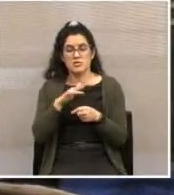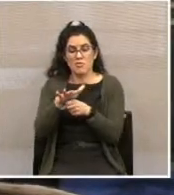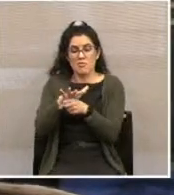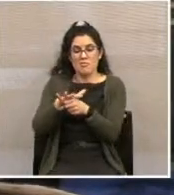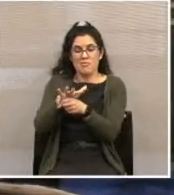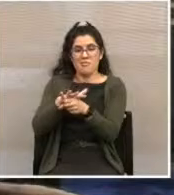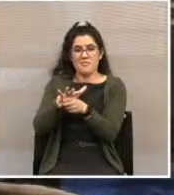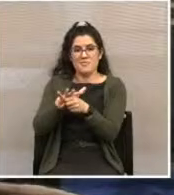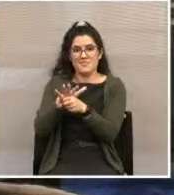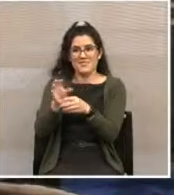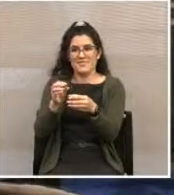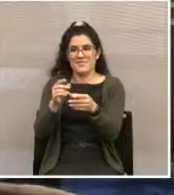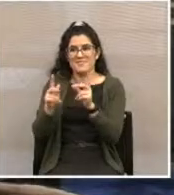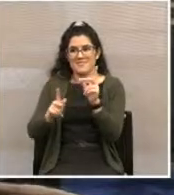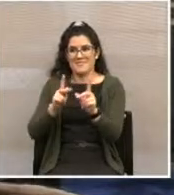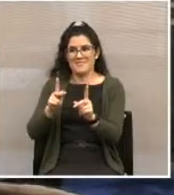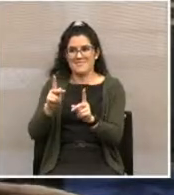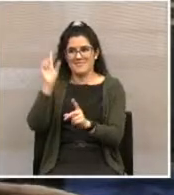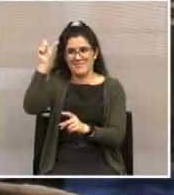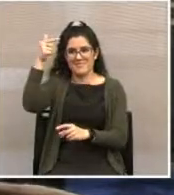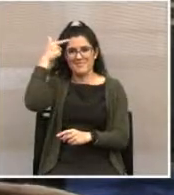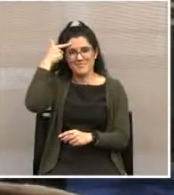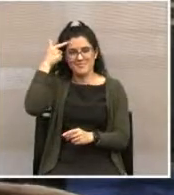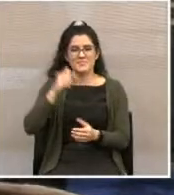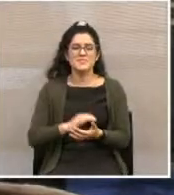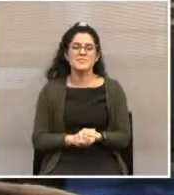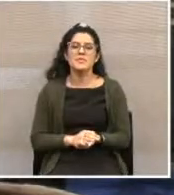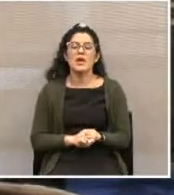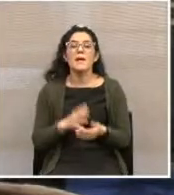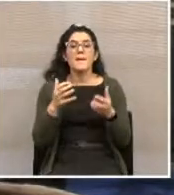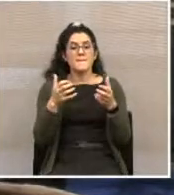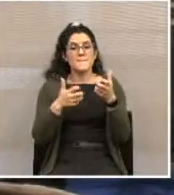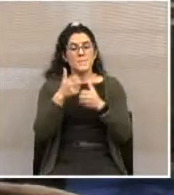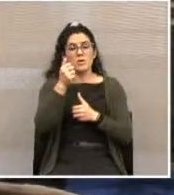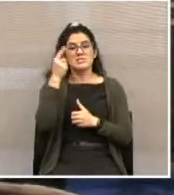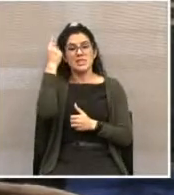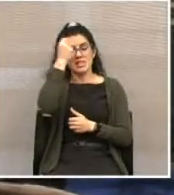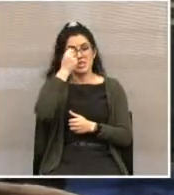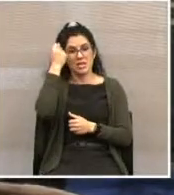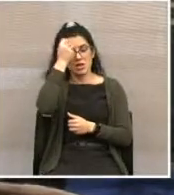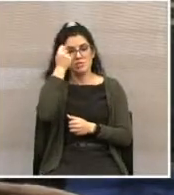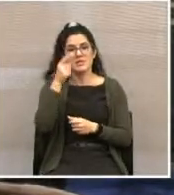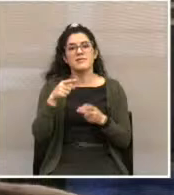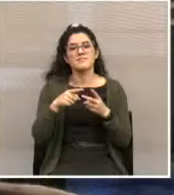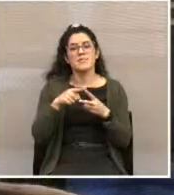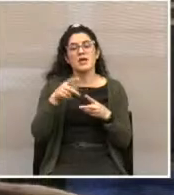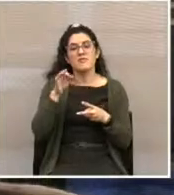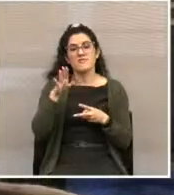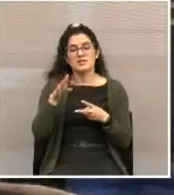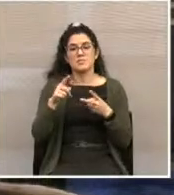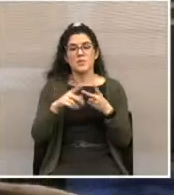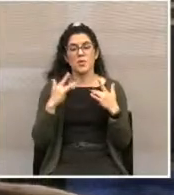state office. Many of the theories that are flooding social networks like Facebook,